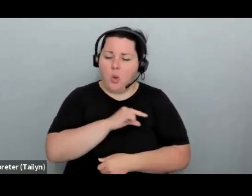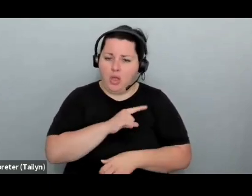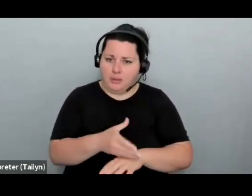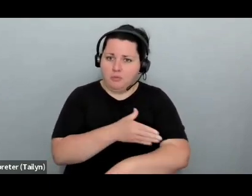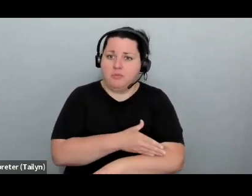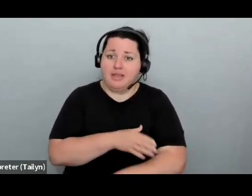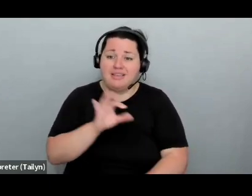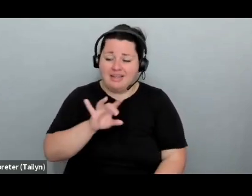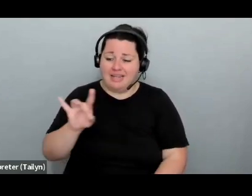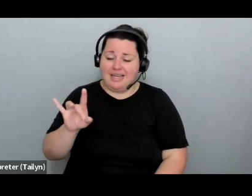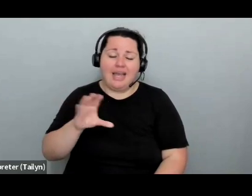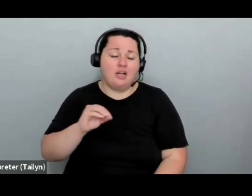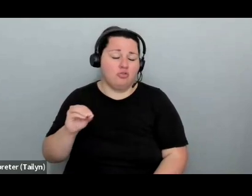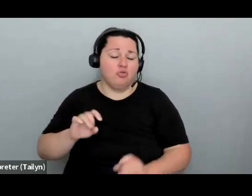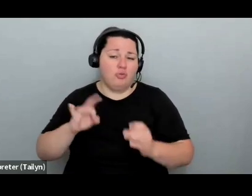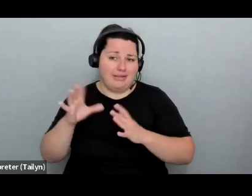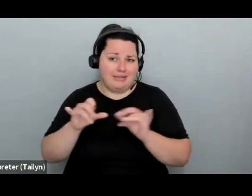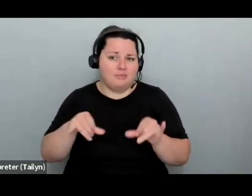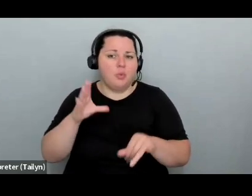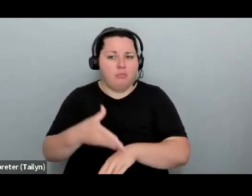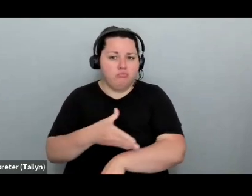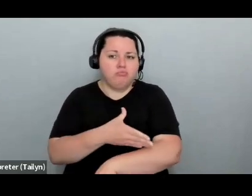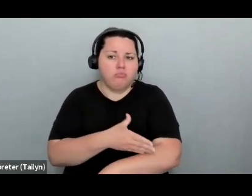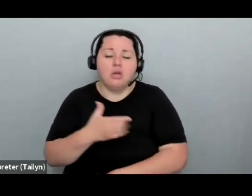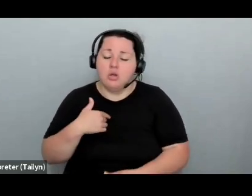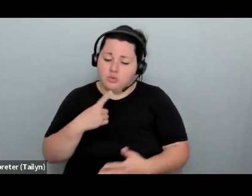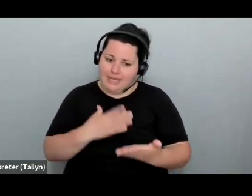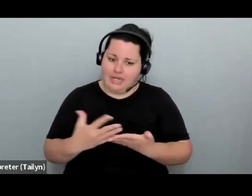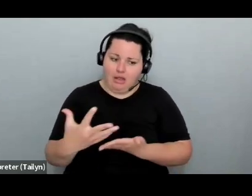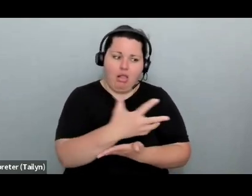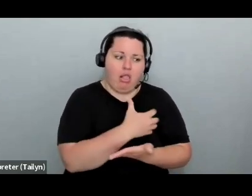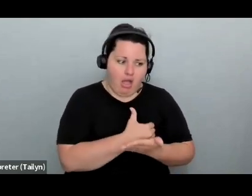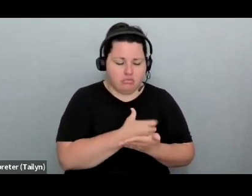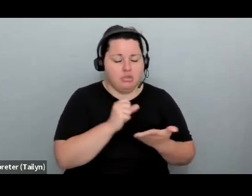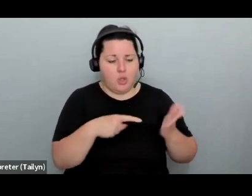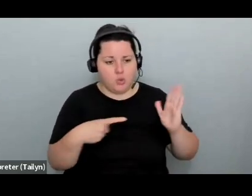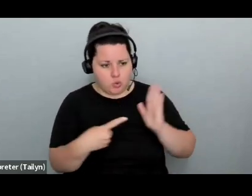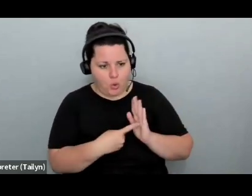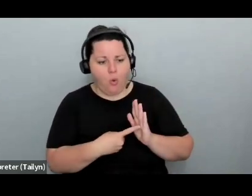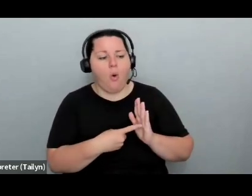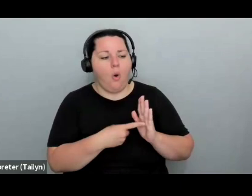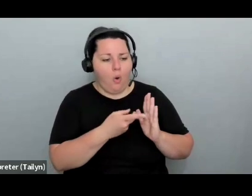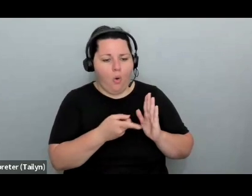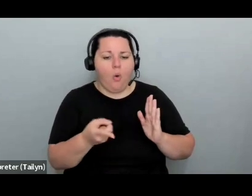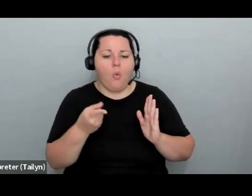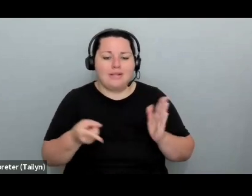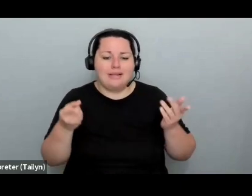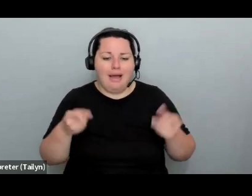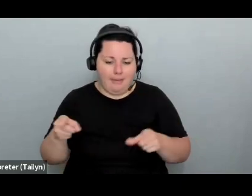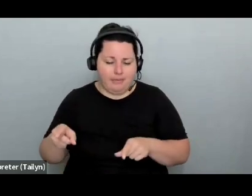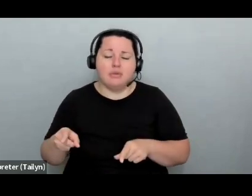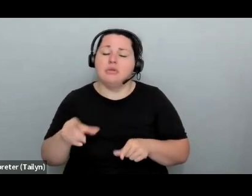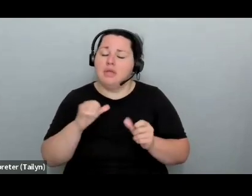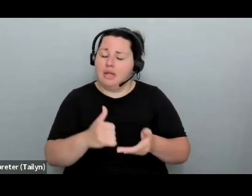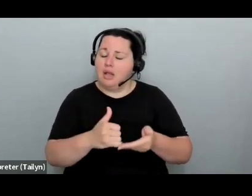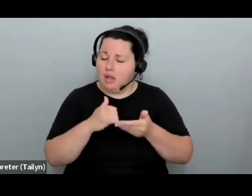crisis systems are going to get better. If we're able to collect the data that tells the story of really what's happening on the ground, really can help us